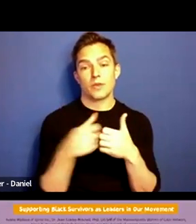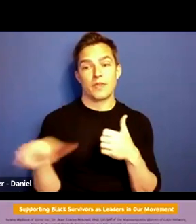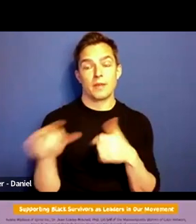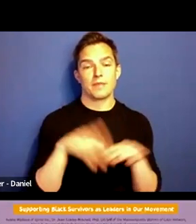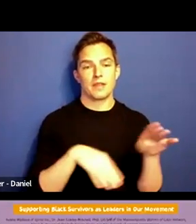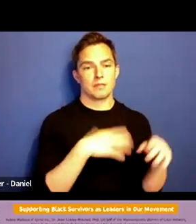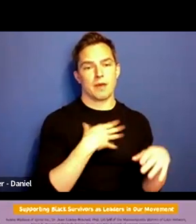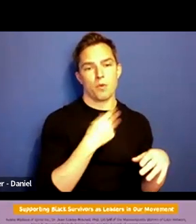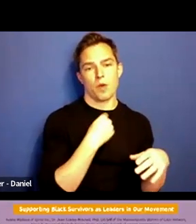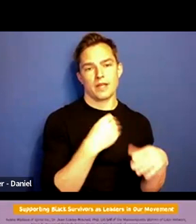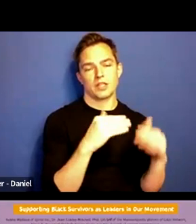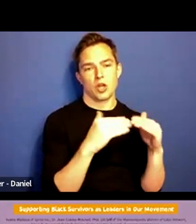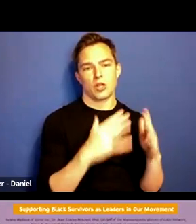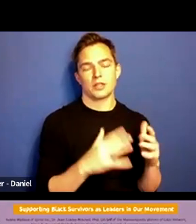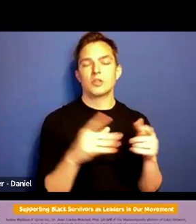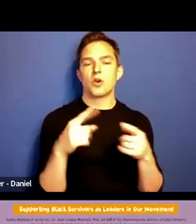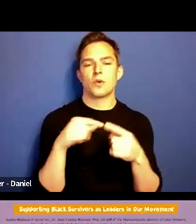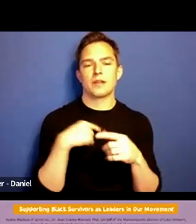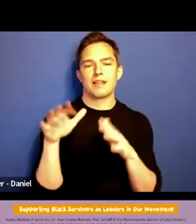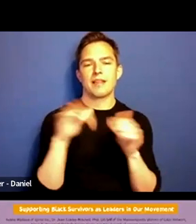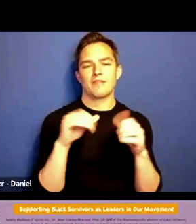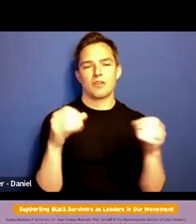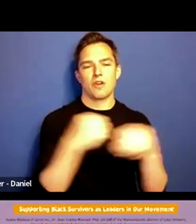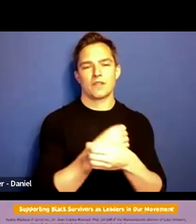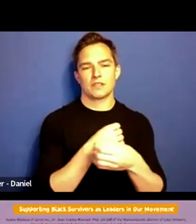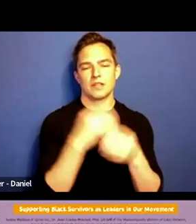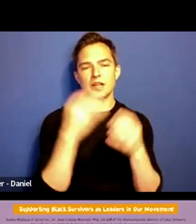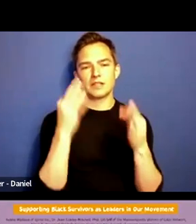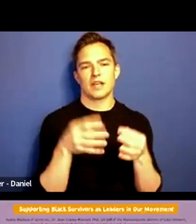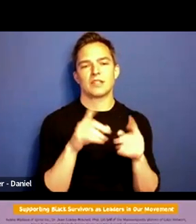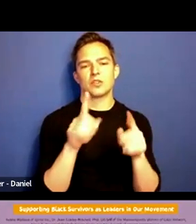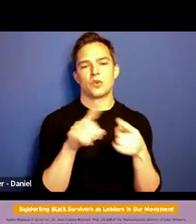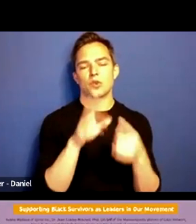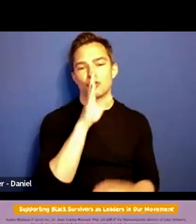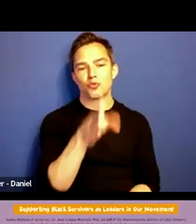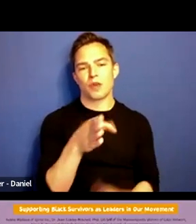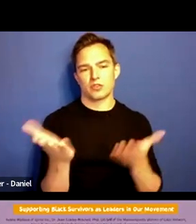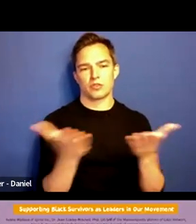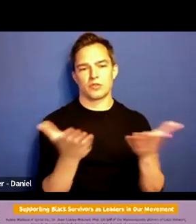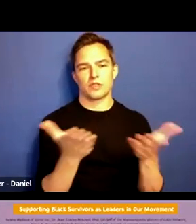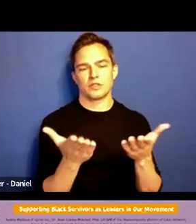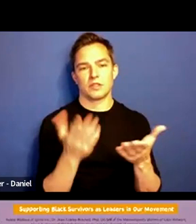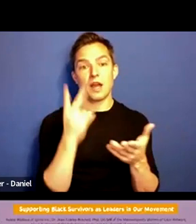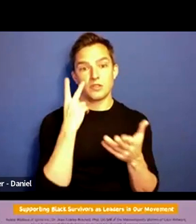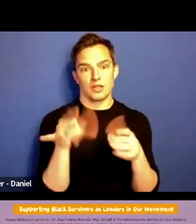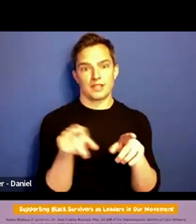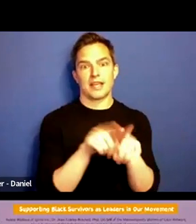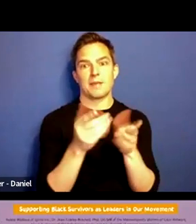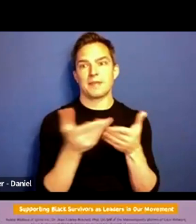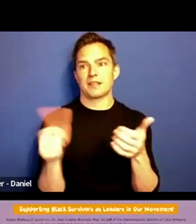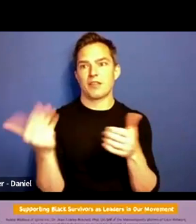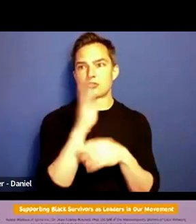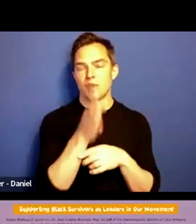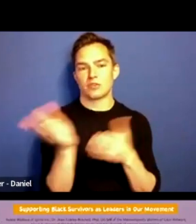And so when I left the office, I started to go into direct services. And I kind of saw the same thing in other direct services where